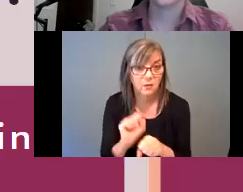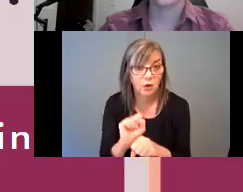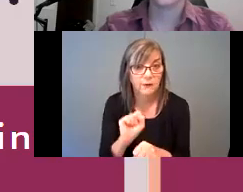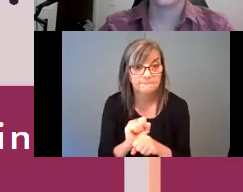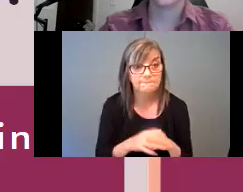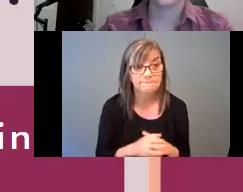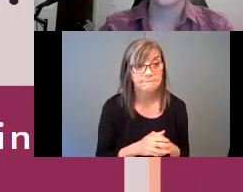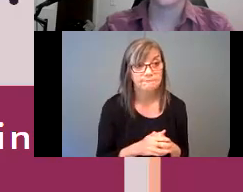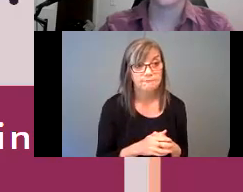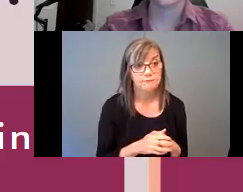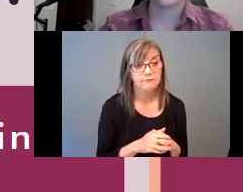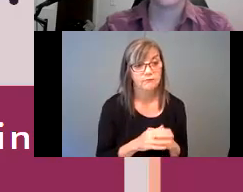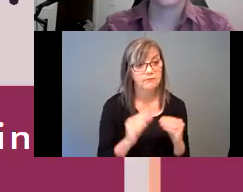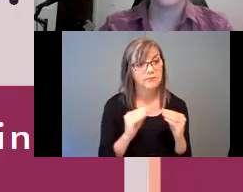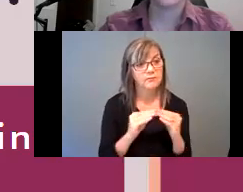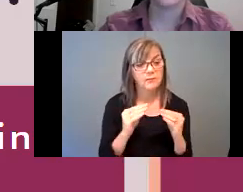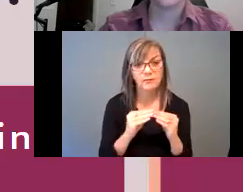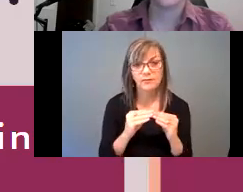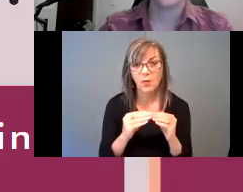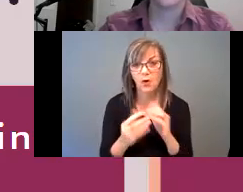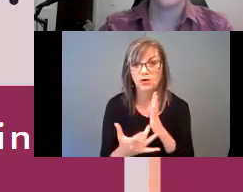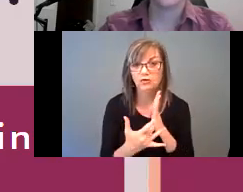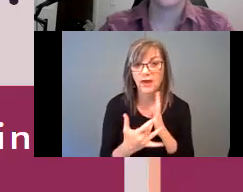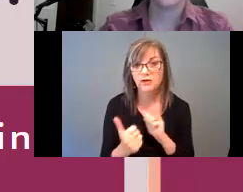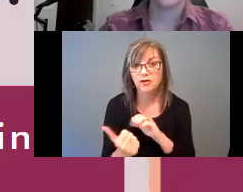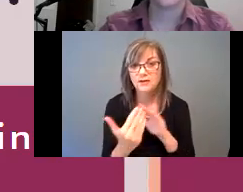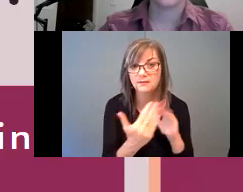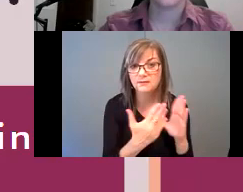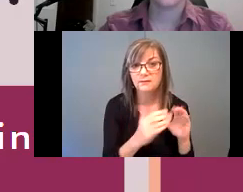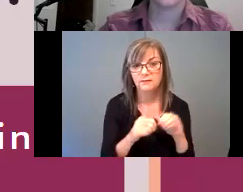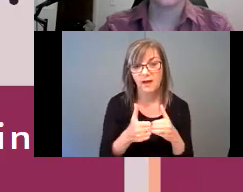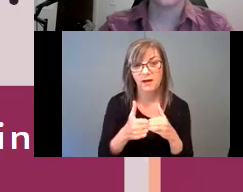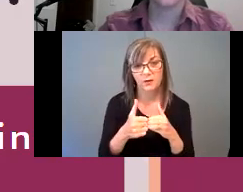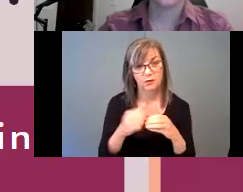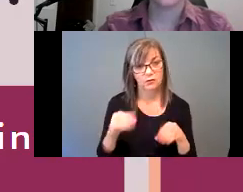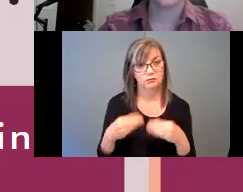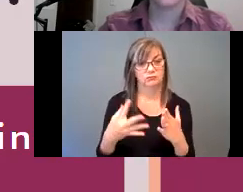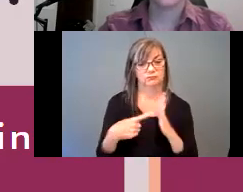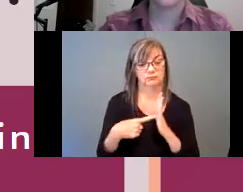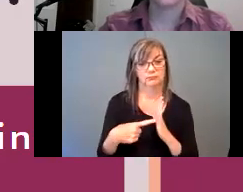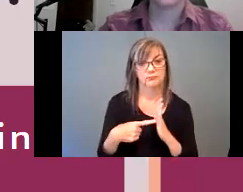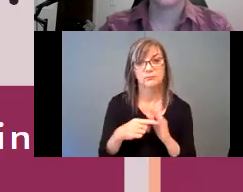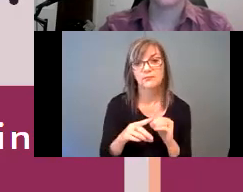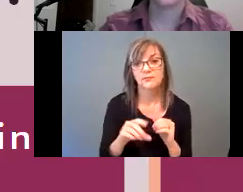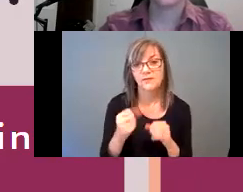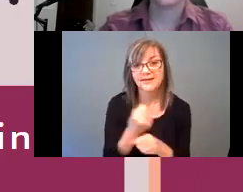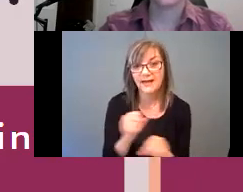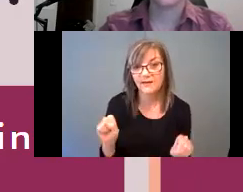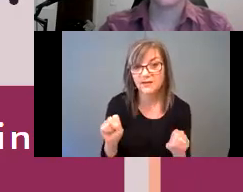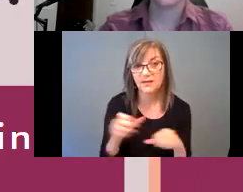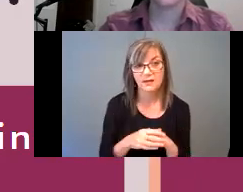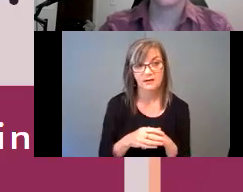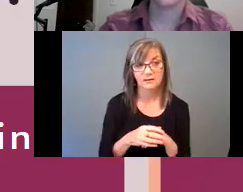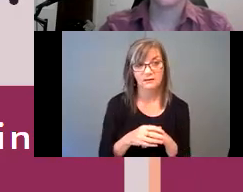So these are just some more strategies to promote the dimension of emotional safety. So safety, if you've attended any of our webinars